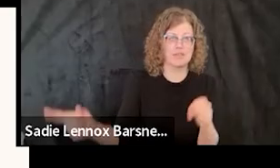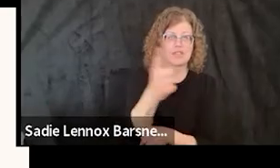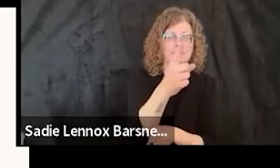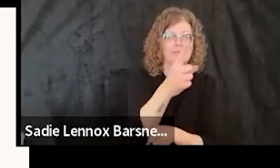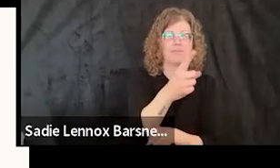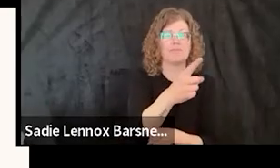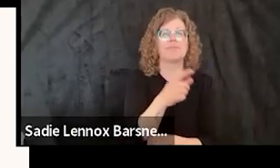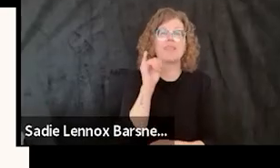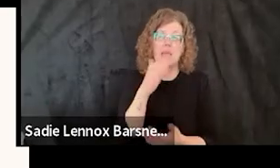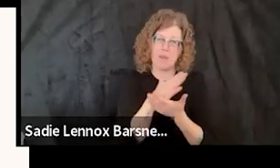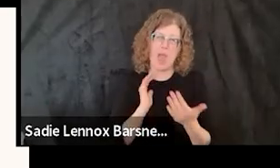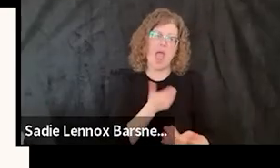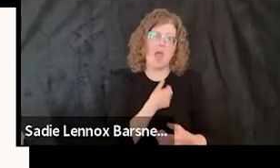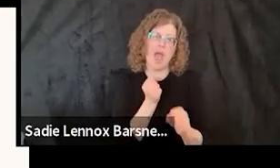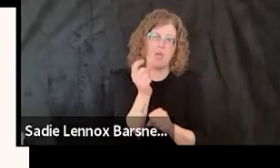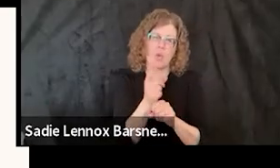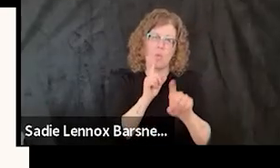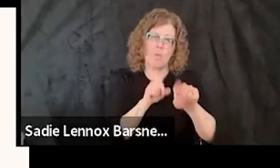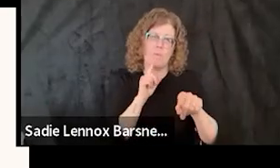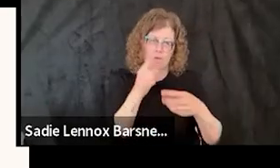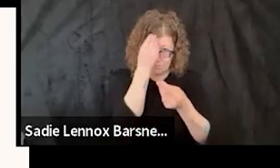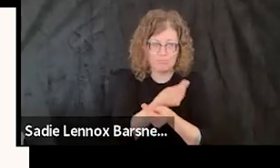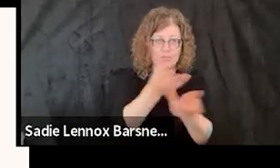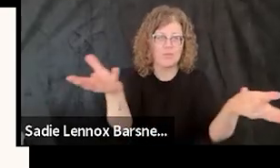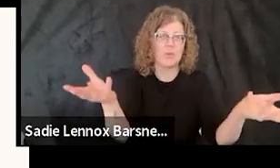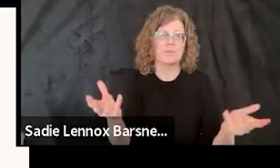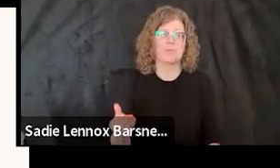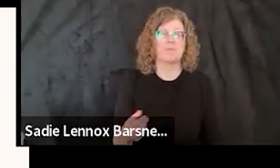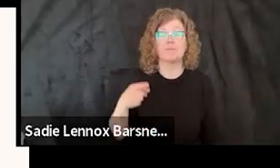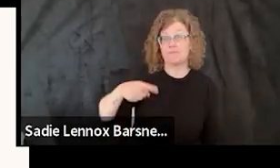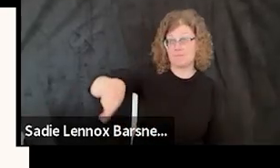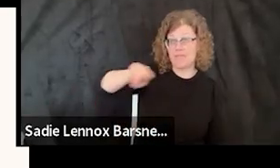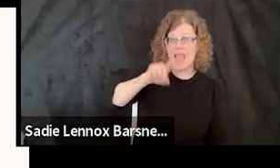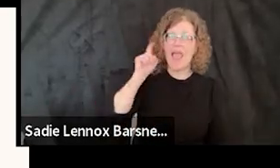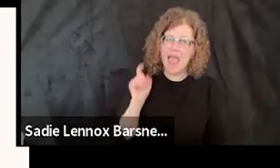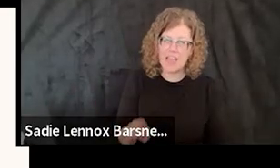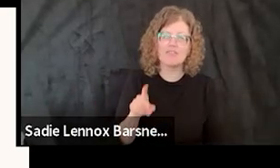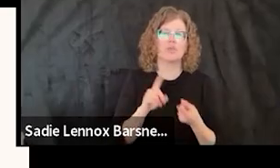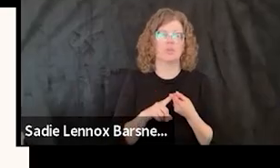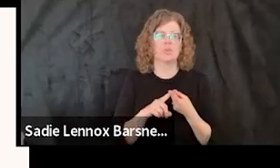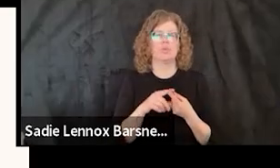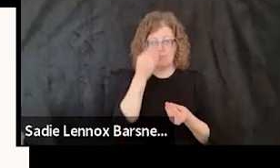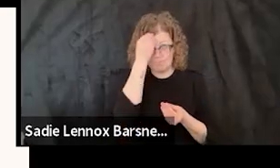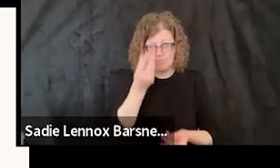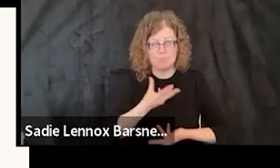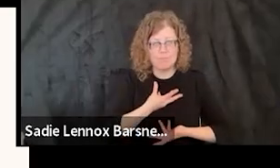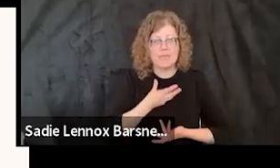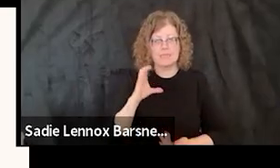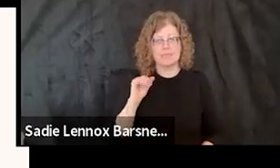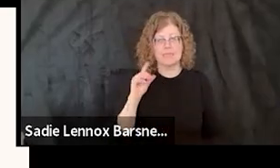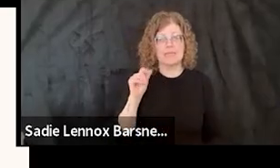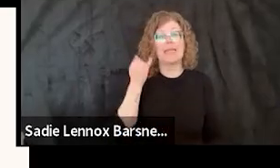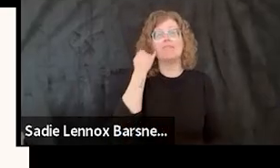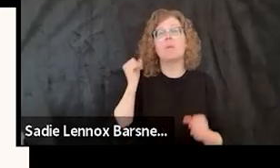report. Assessors are required to declare conflicts of interest according to the conflict of interest policy, which means that they will